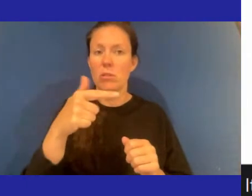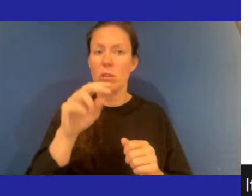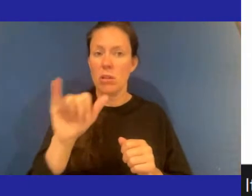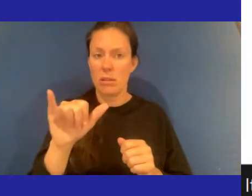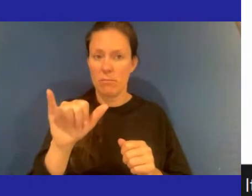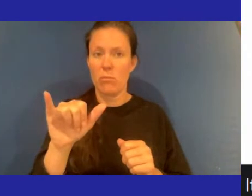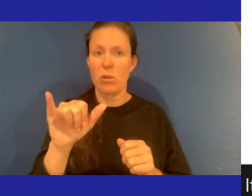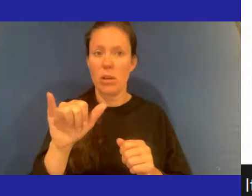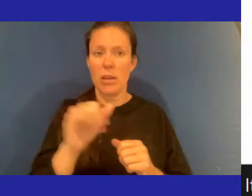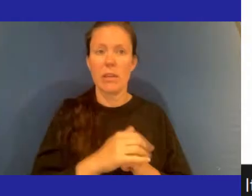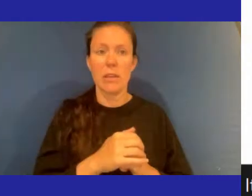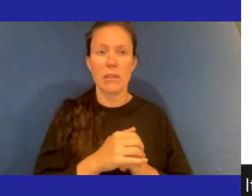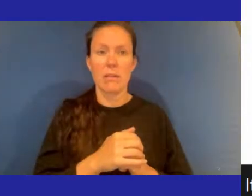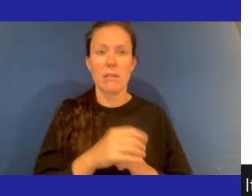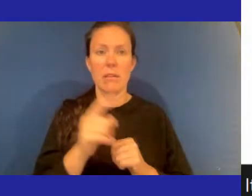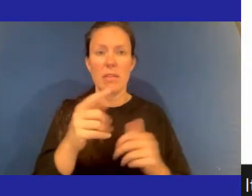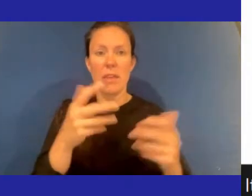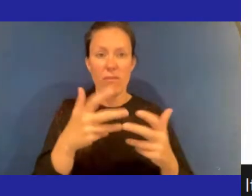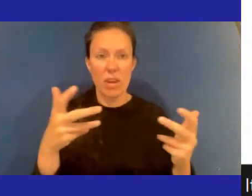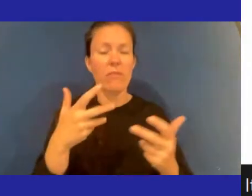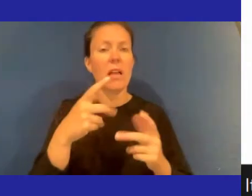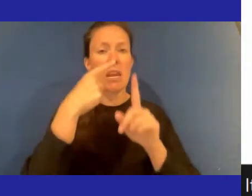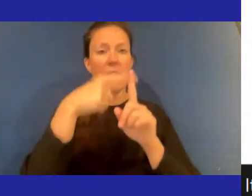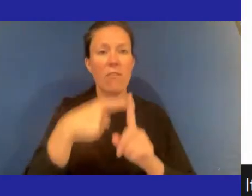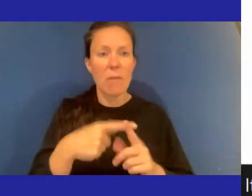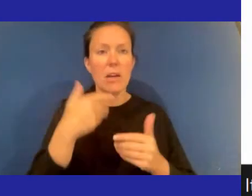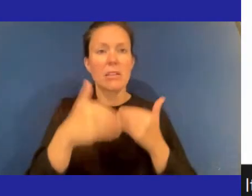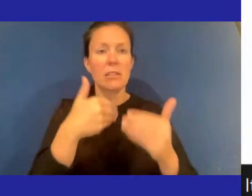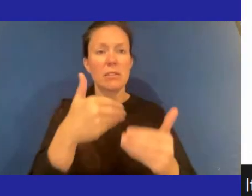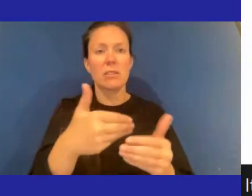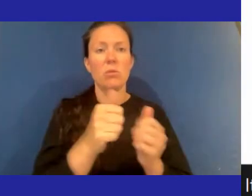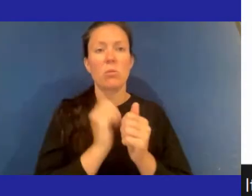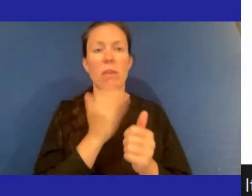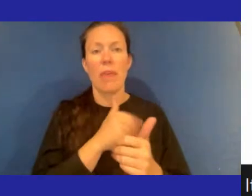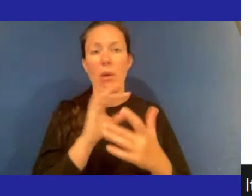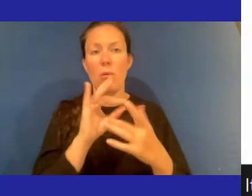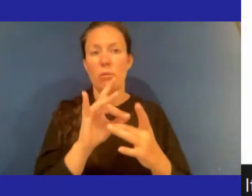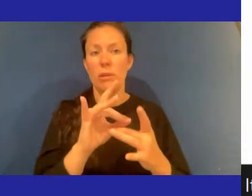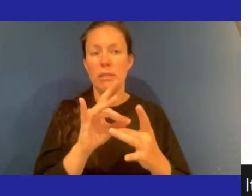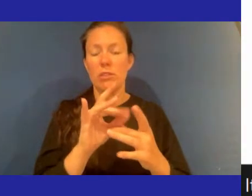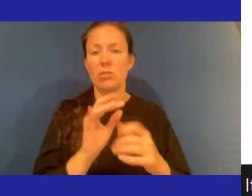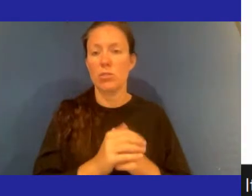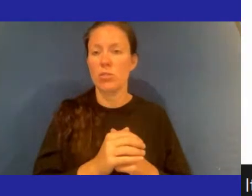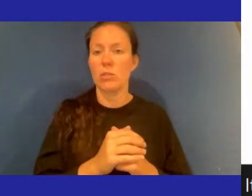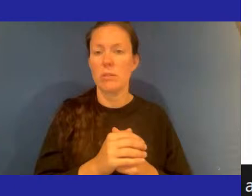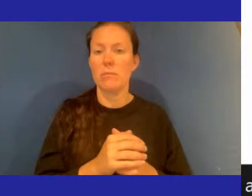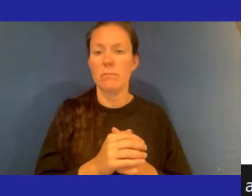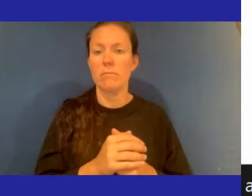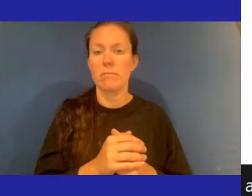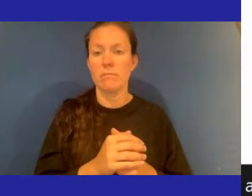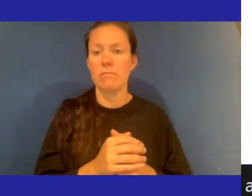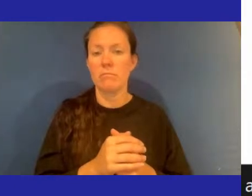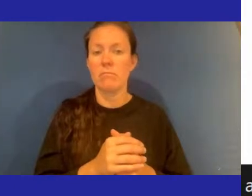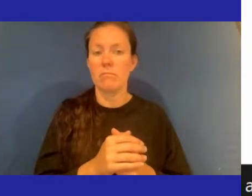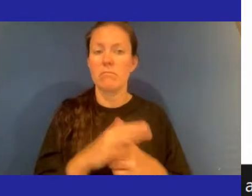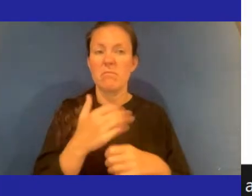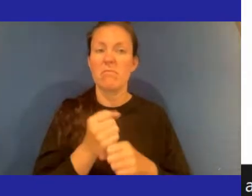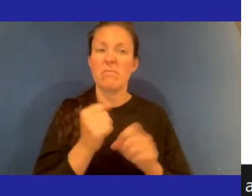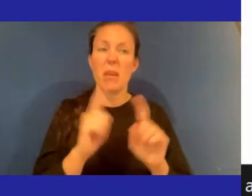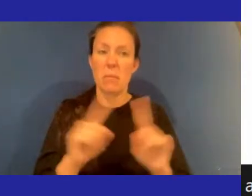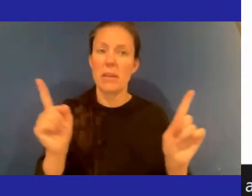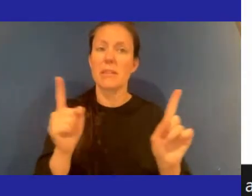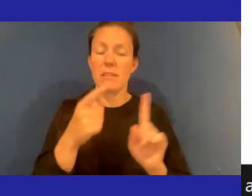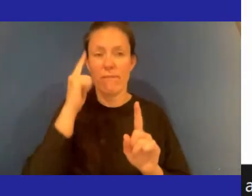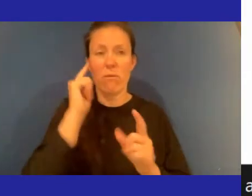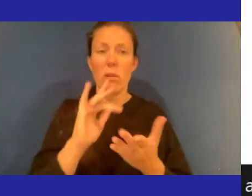and a lot of positives in our relationship, and it really, makes a huge difference for our medical